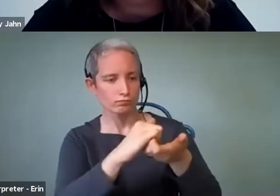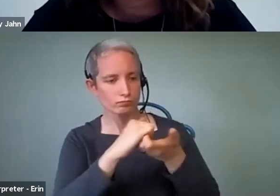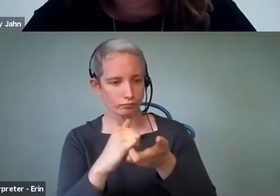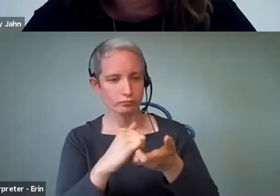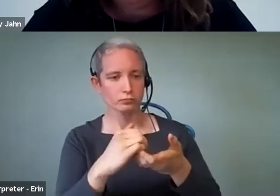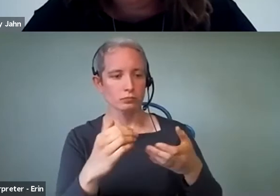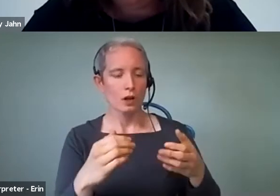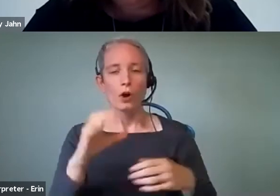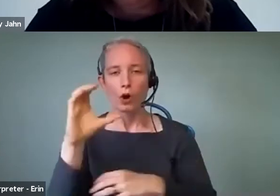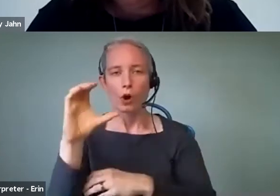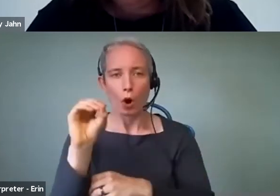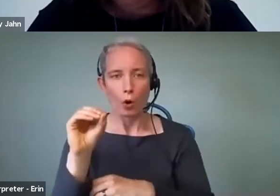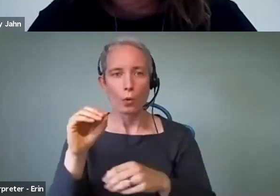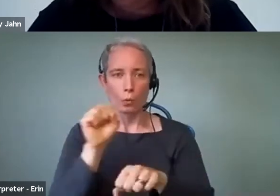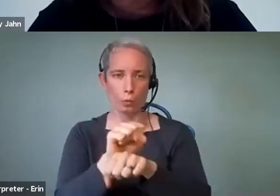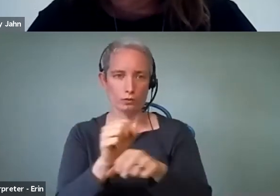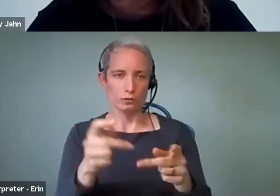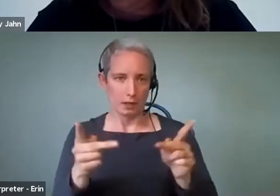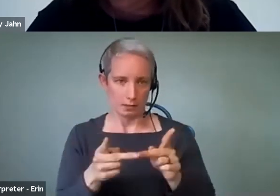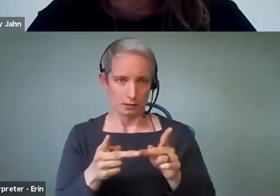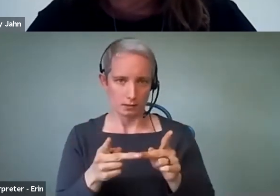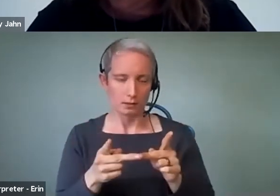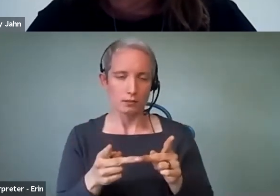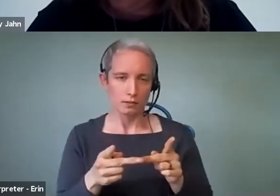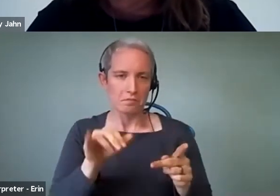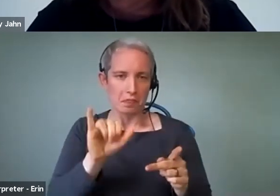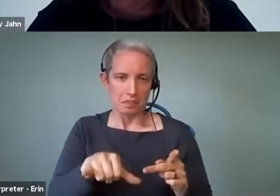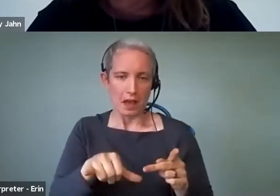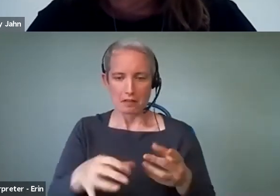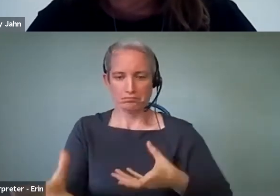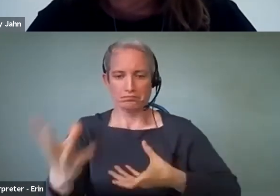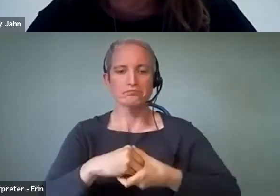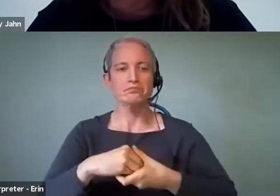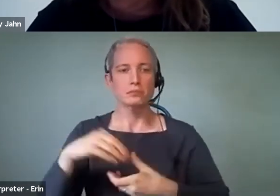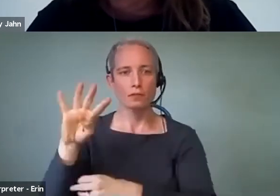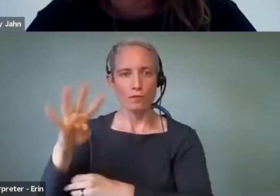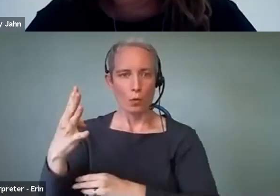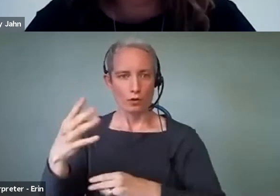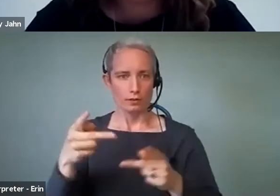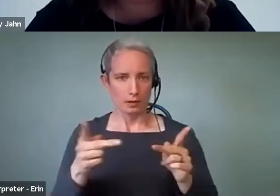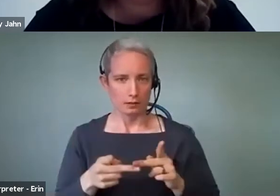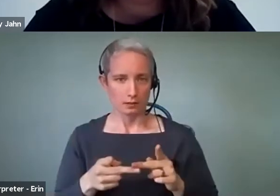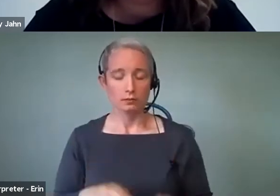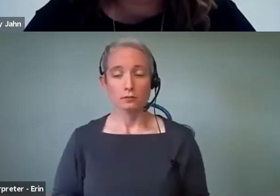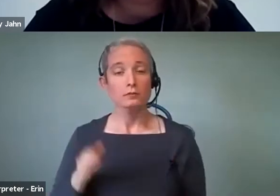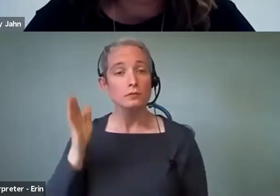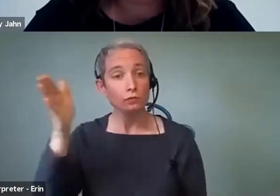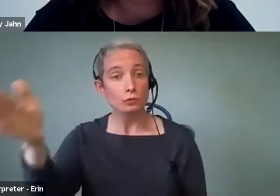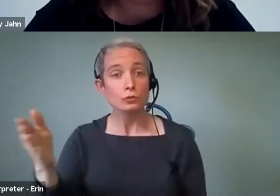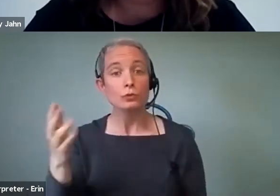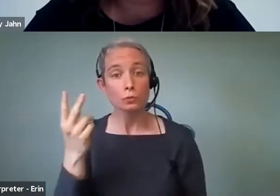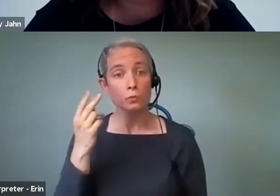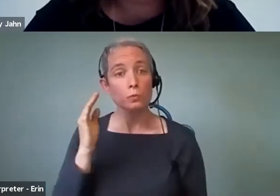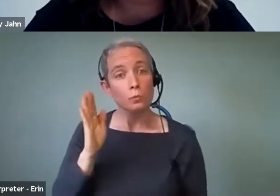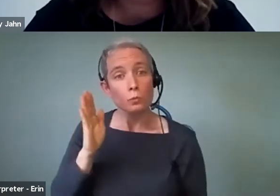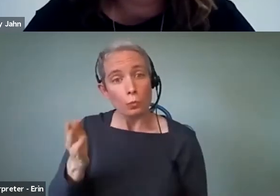together. The idea still remains. People are, up until now, we are going to see an increase globally. So